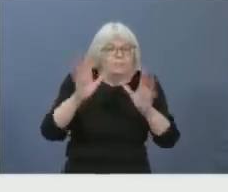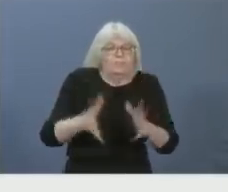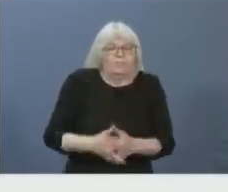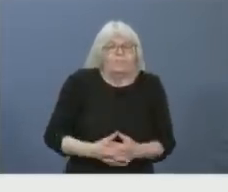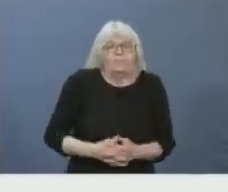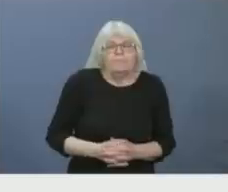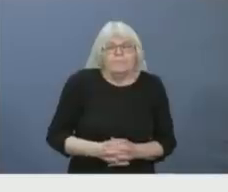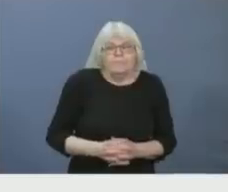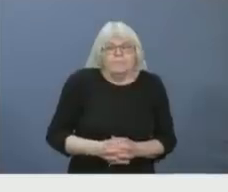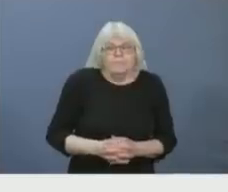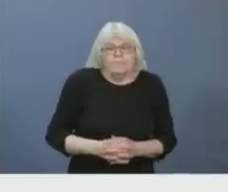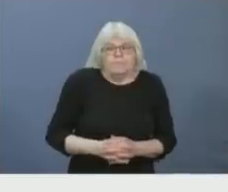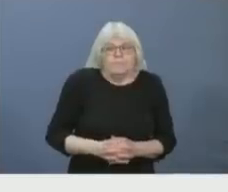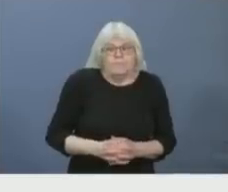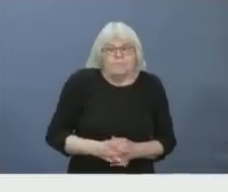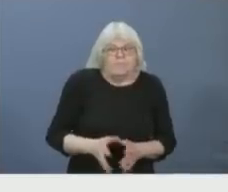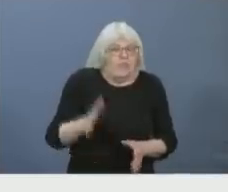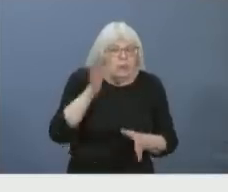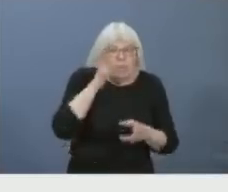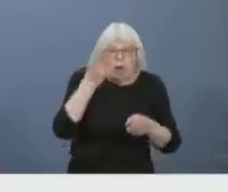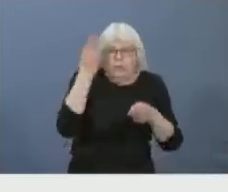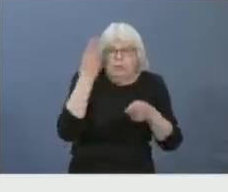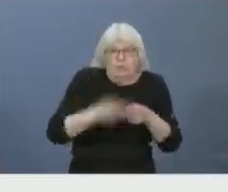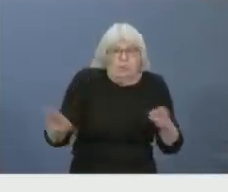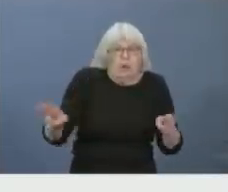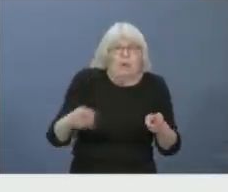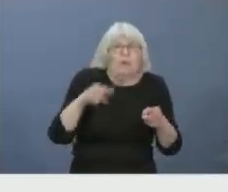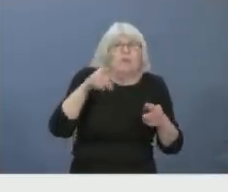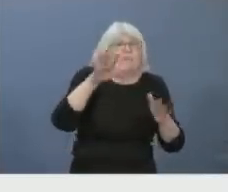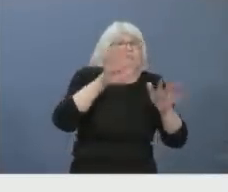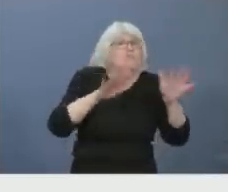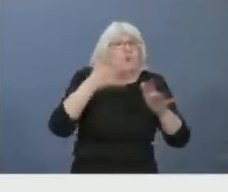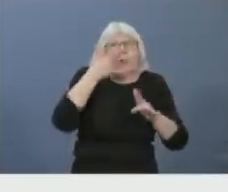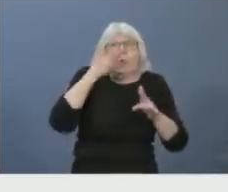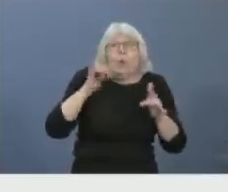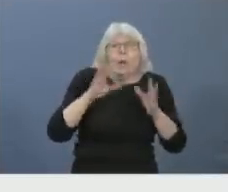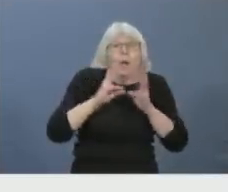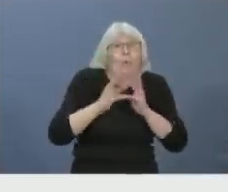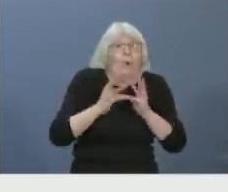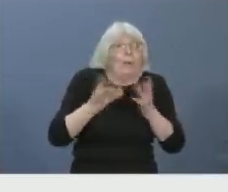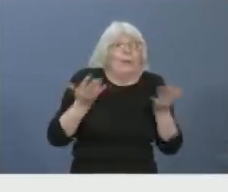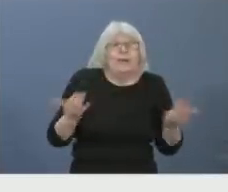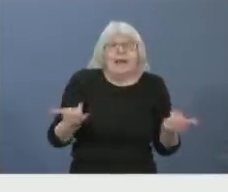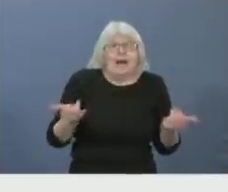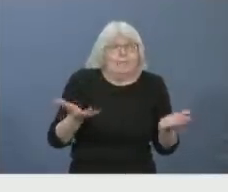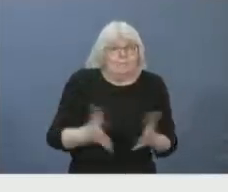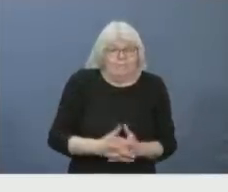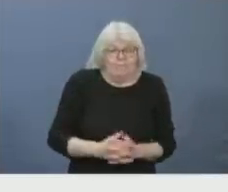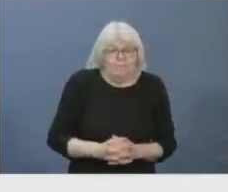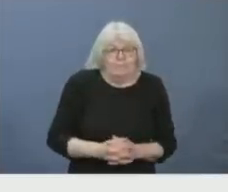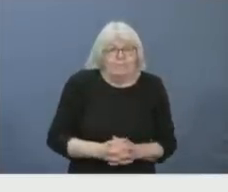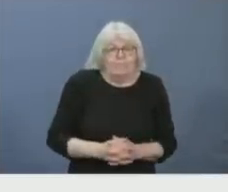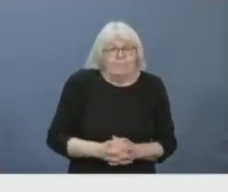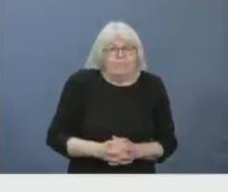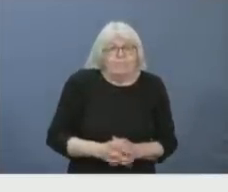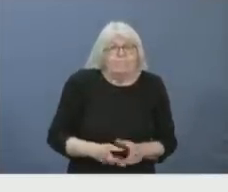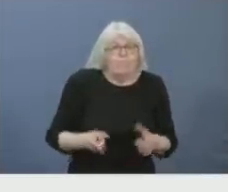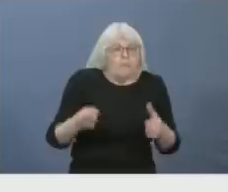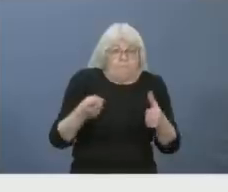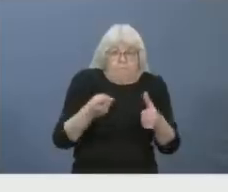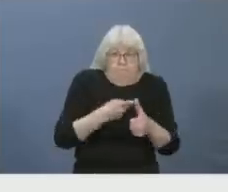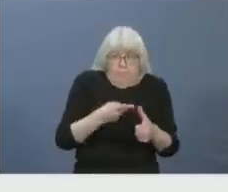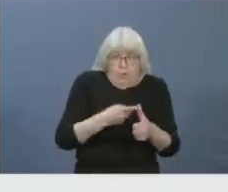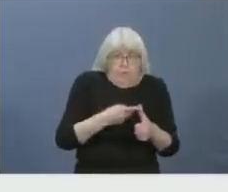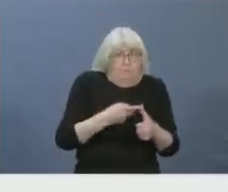give a brief overview of the weather situation right now. Just before I do that, just in French, juste